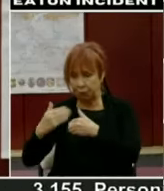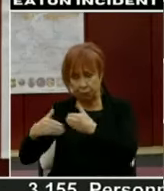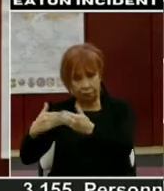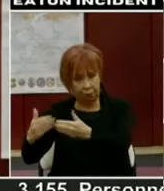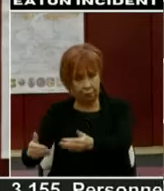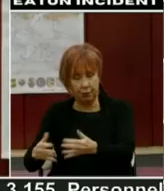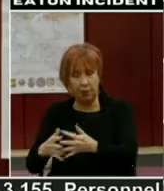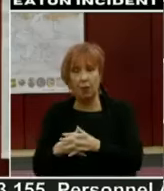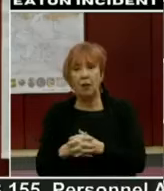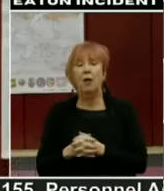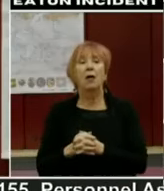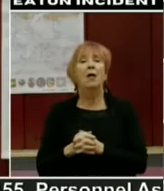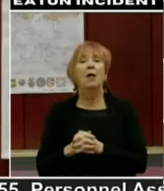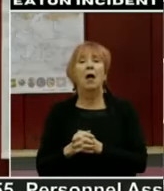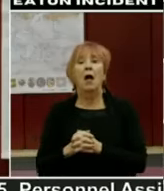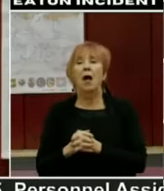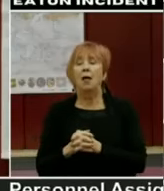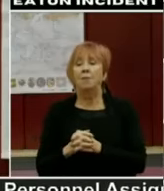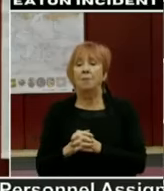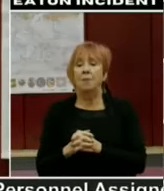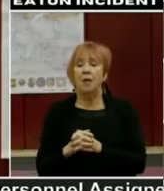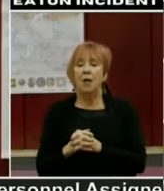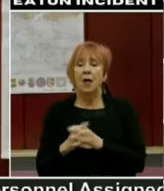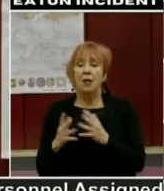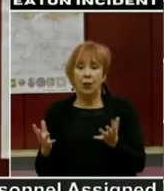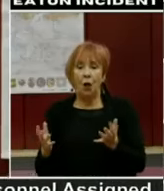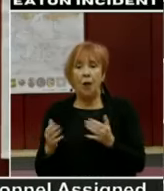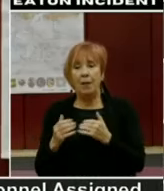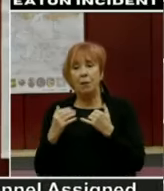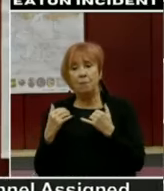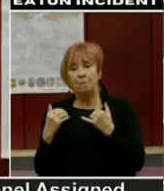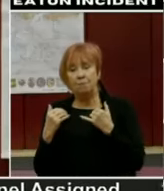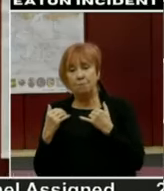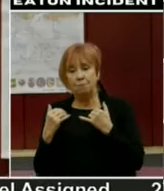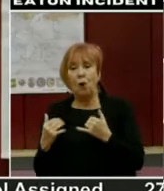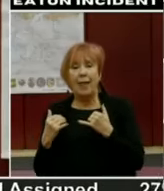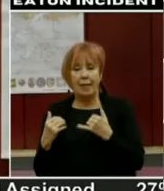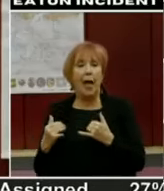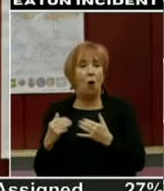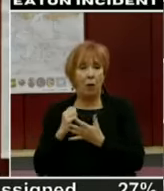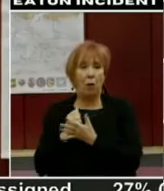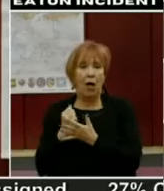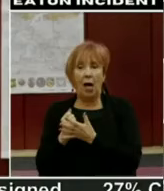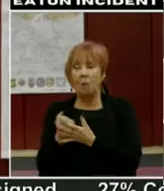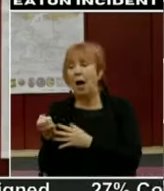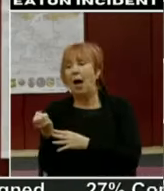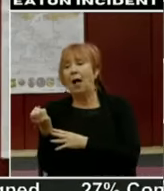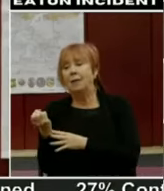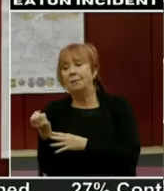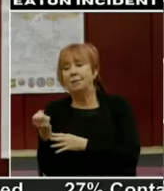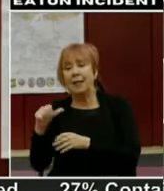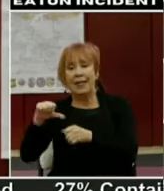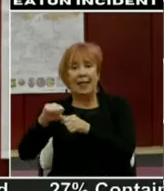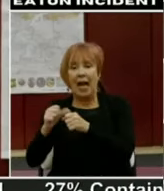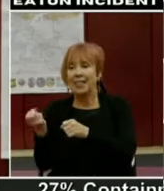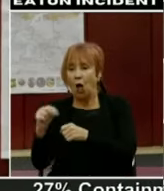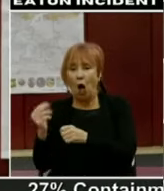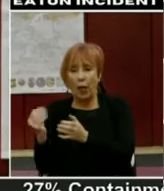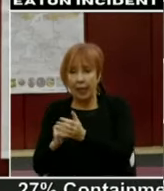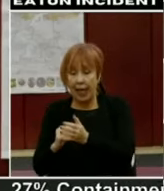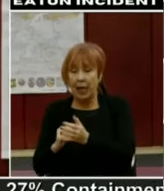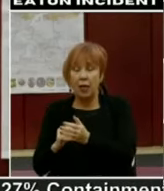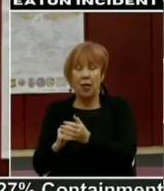it's just the restoration here or as we get into the rebuild process. We will stand with you throughout that entire